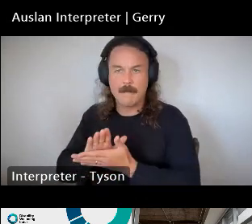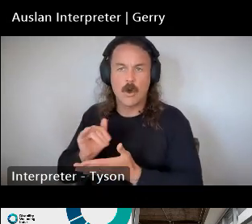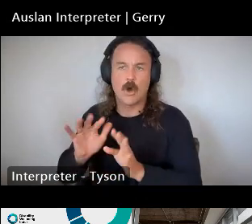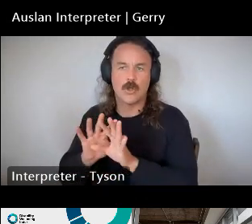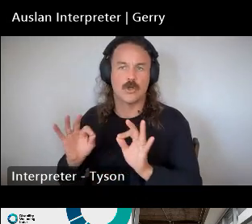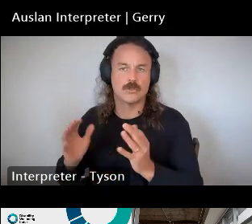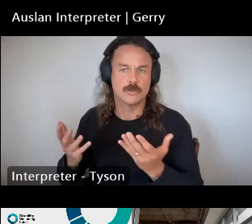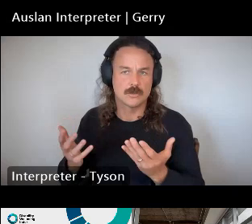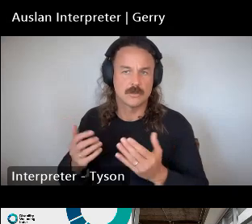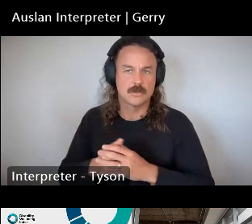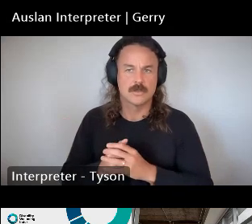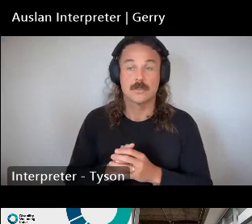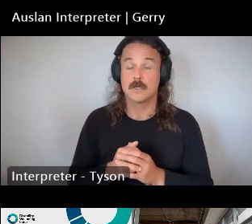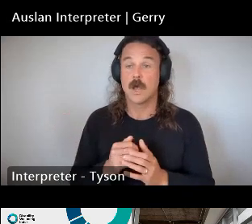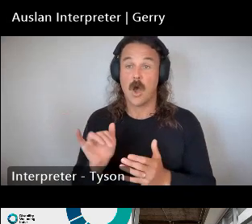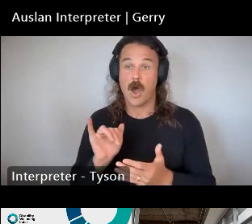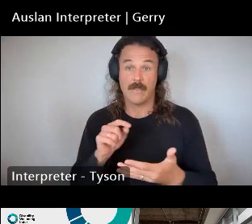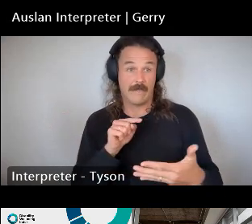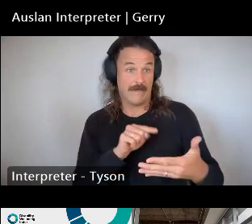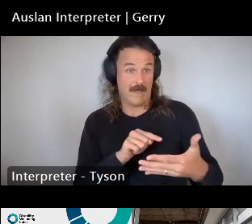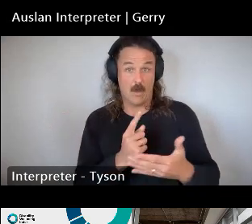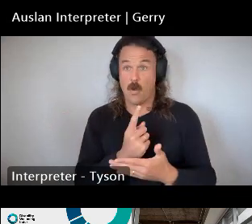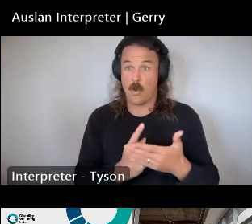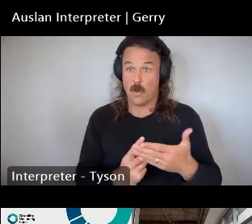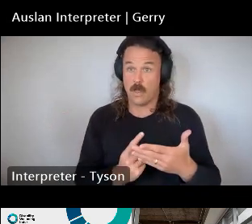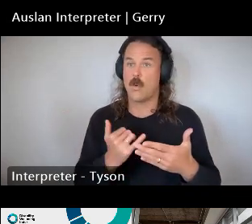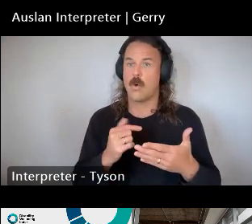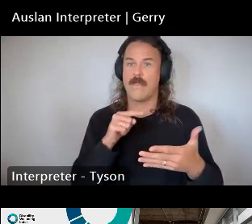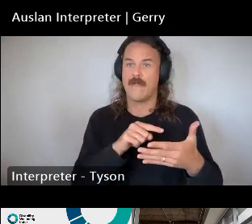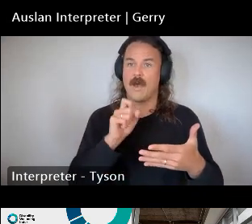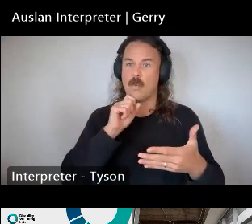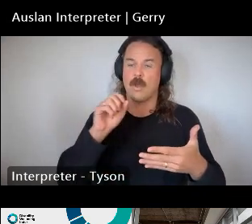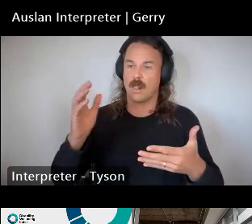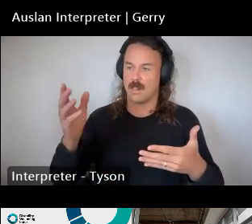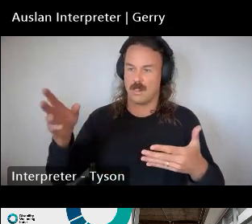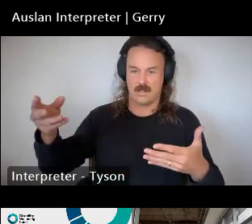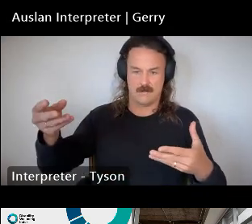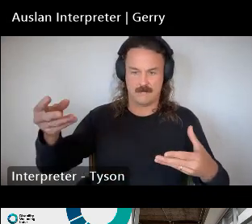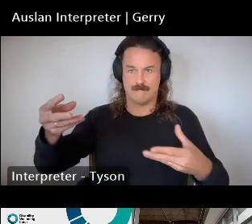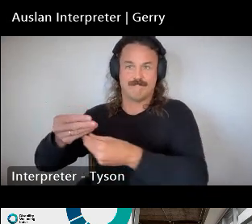questionnaires. So that's something that we're working on currently.